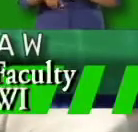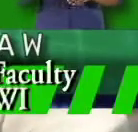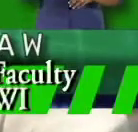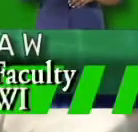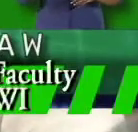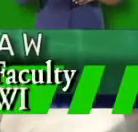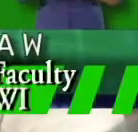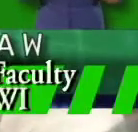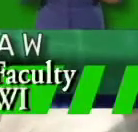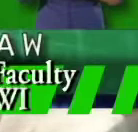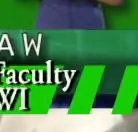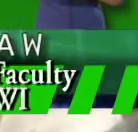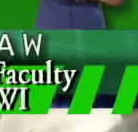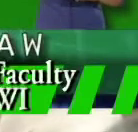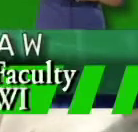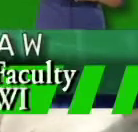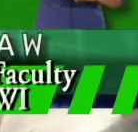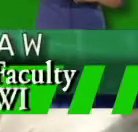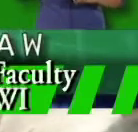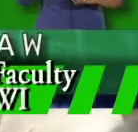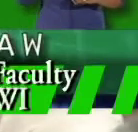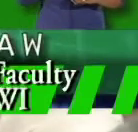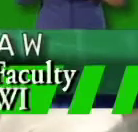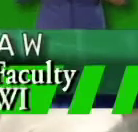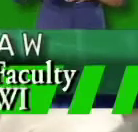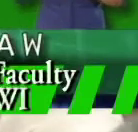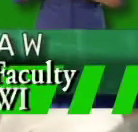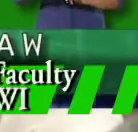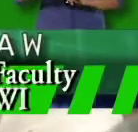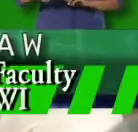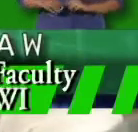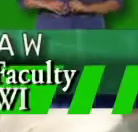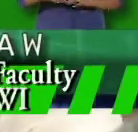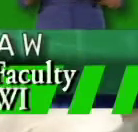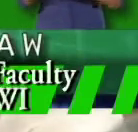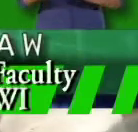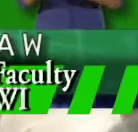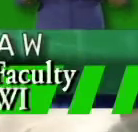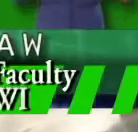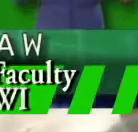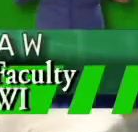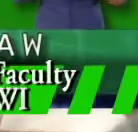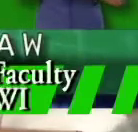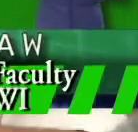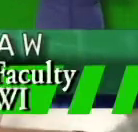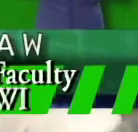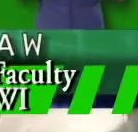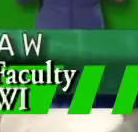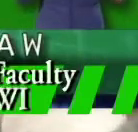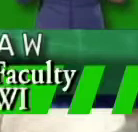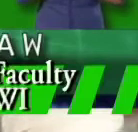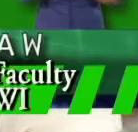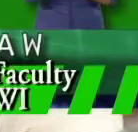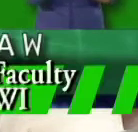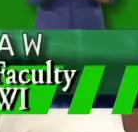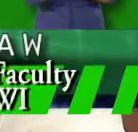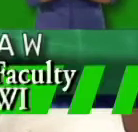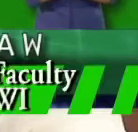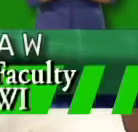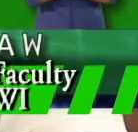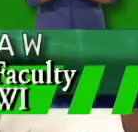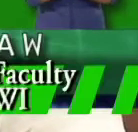air conditioning and the rest of it. And basically, it's going to have to be a mixture of education and fiscal